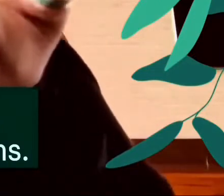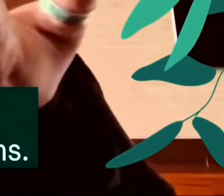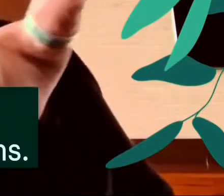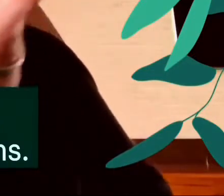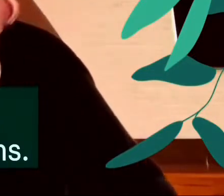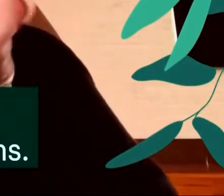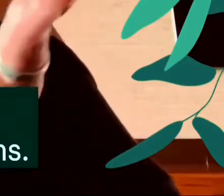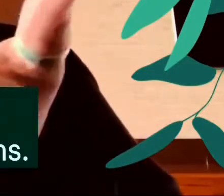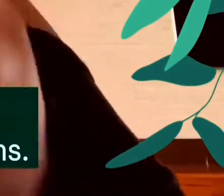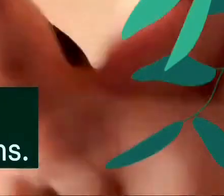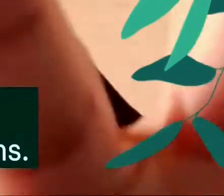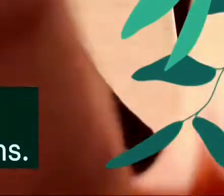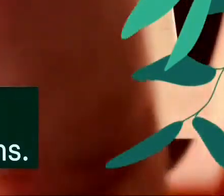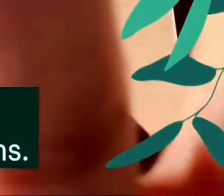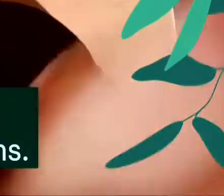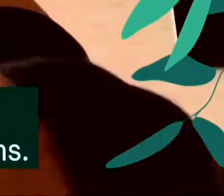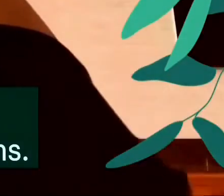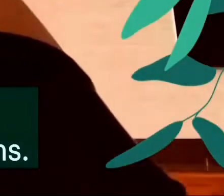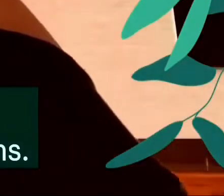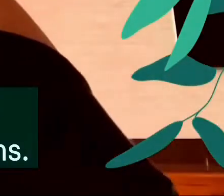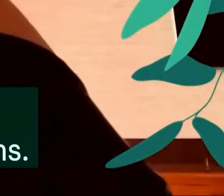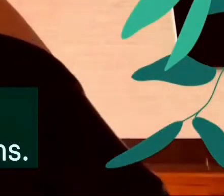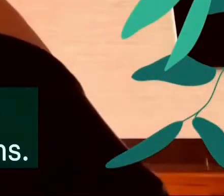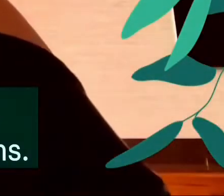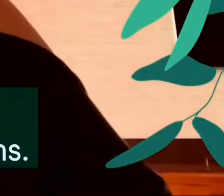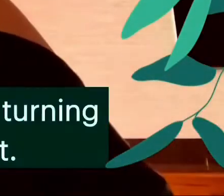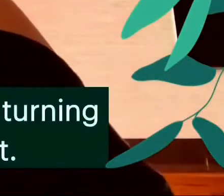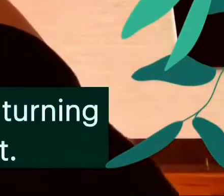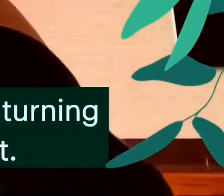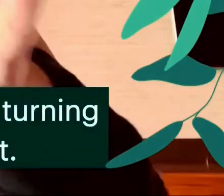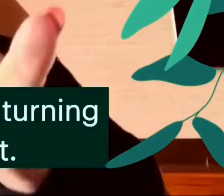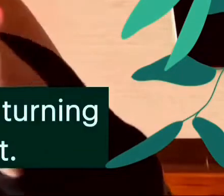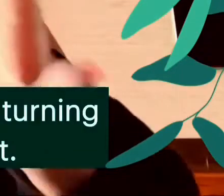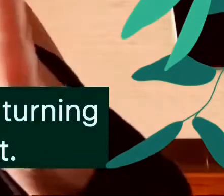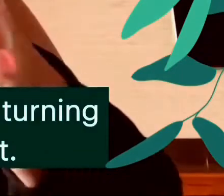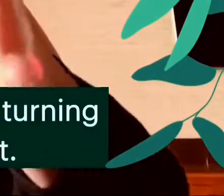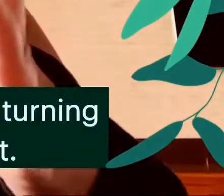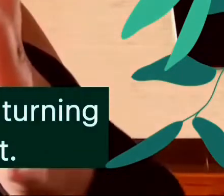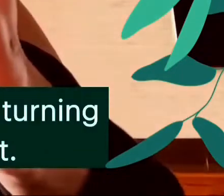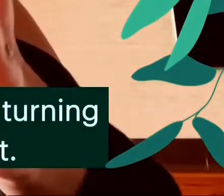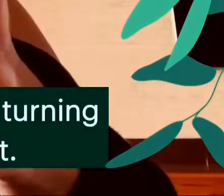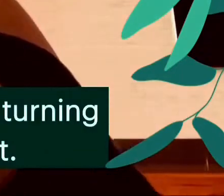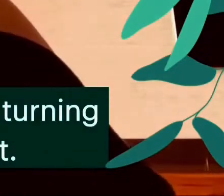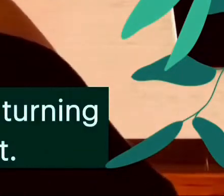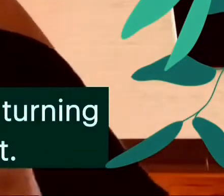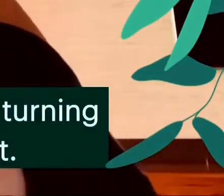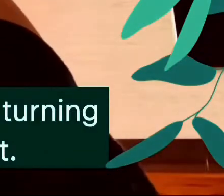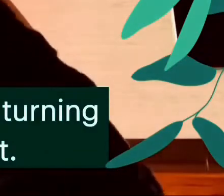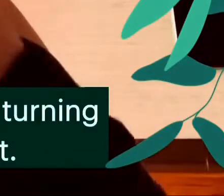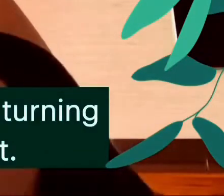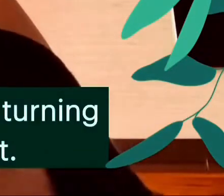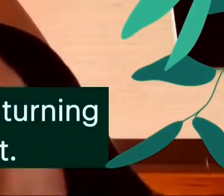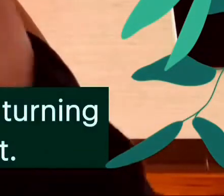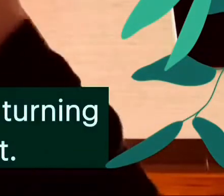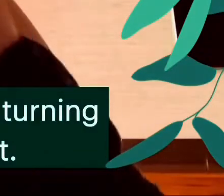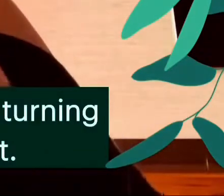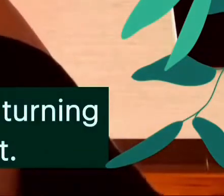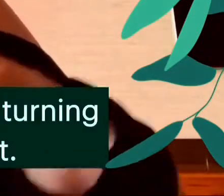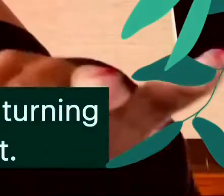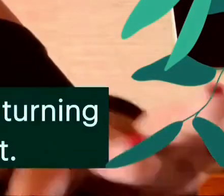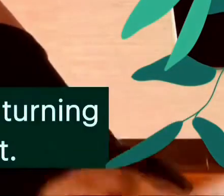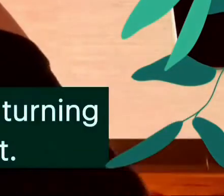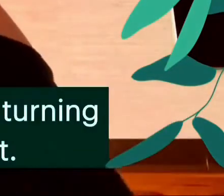maps of the whole system in our palms. We have always created changes by turning the soil,